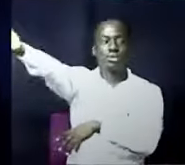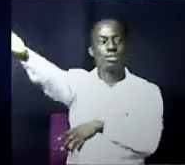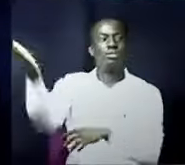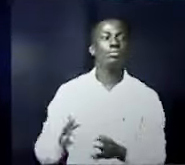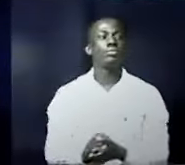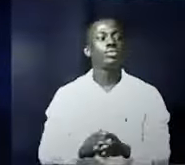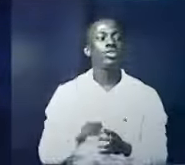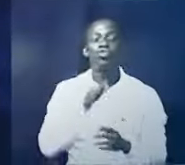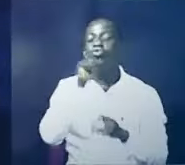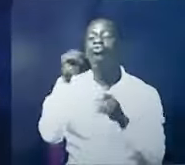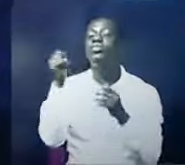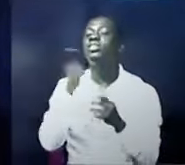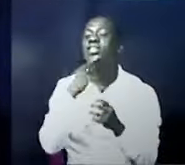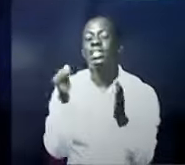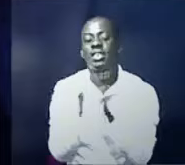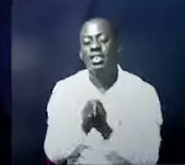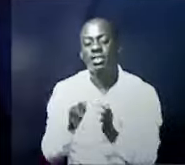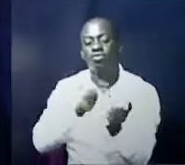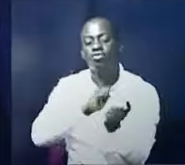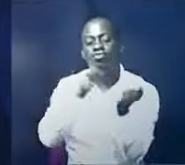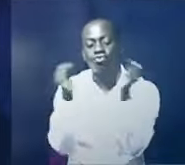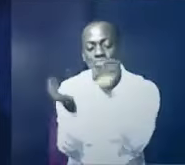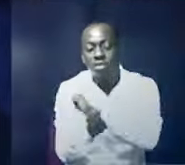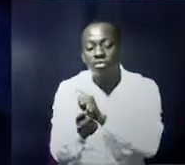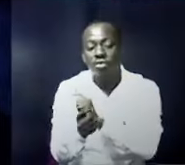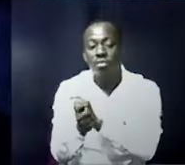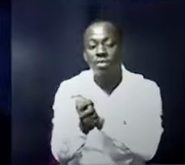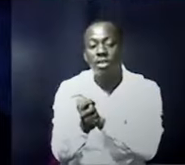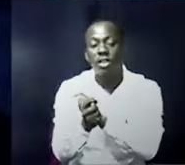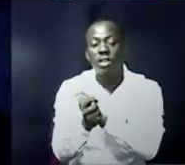saying transform the world, but transform your world.